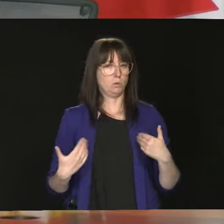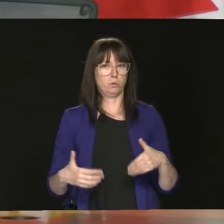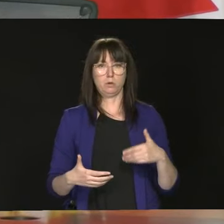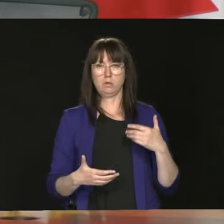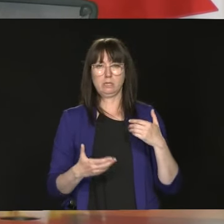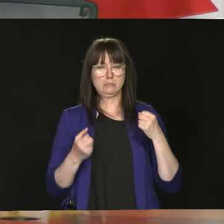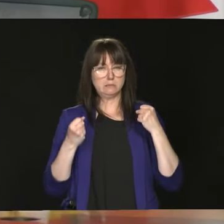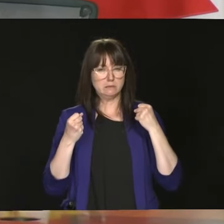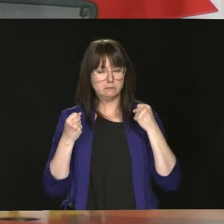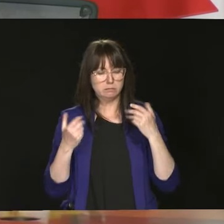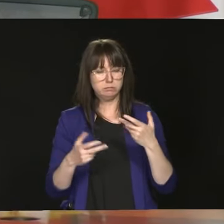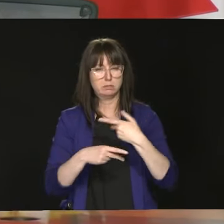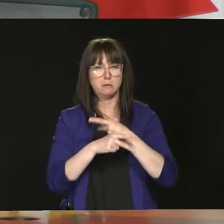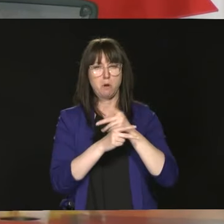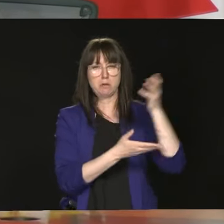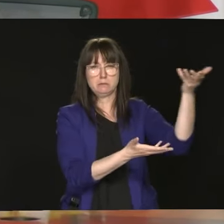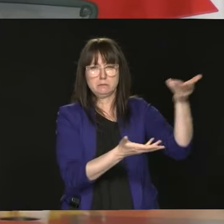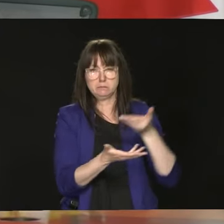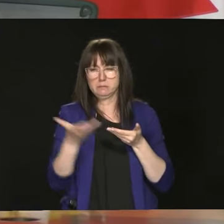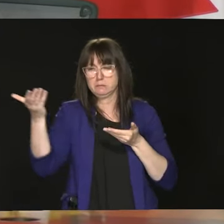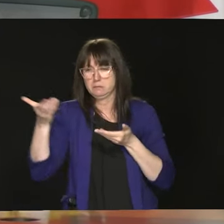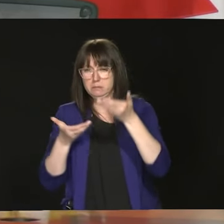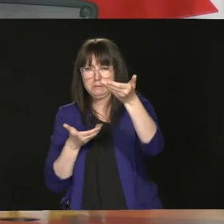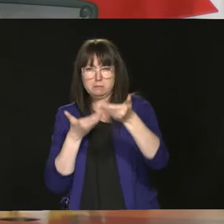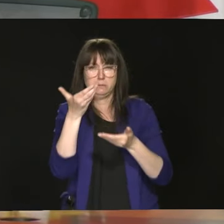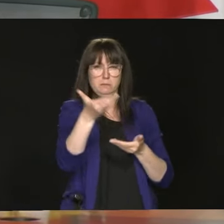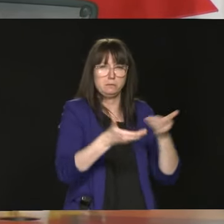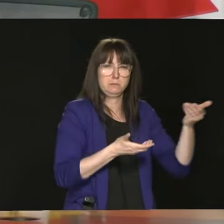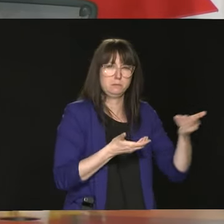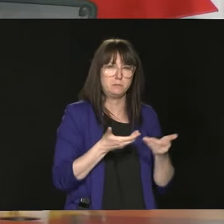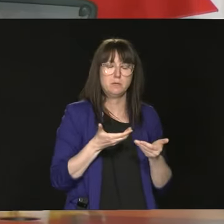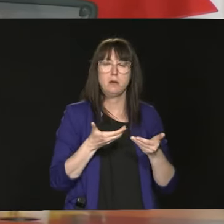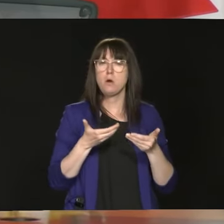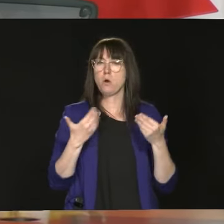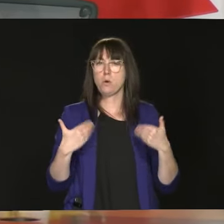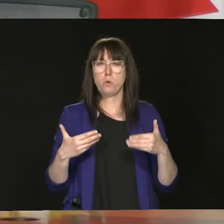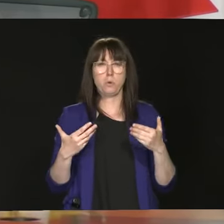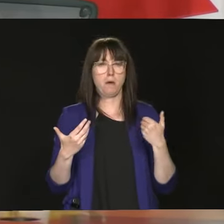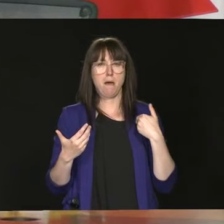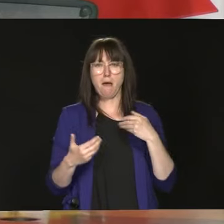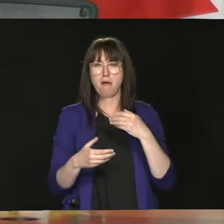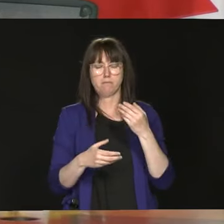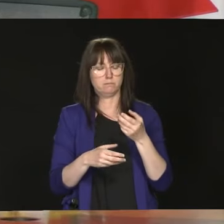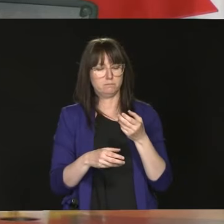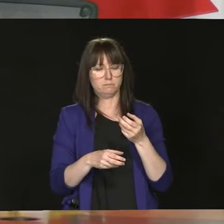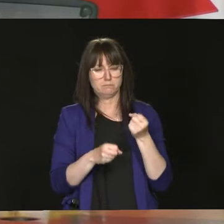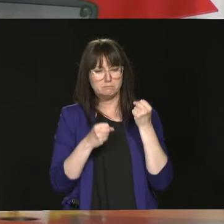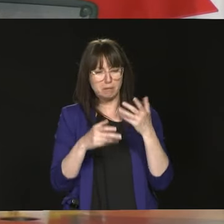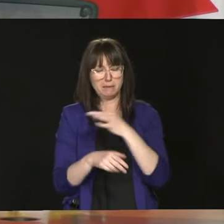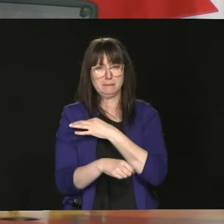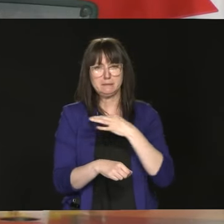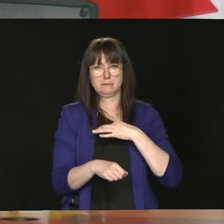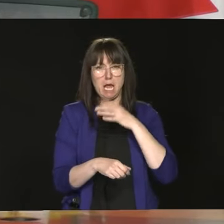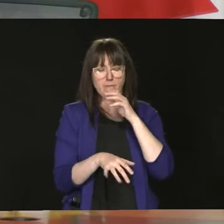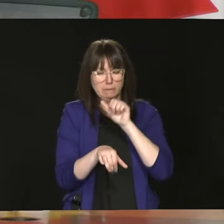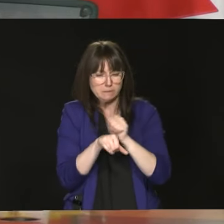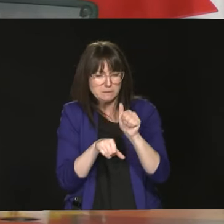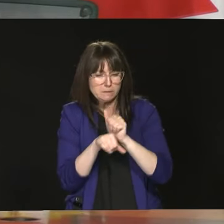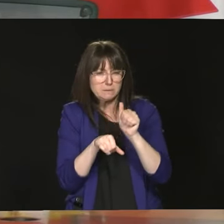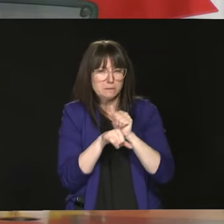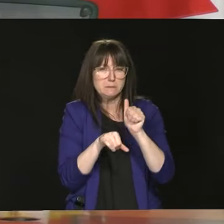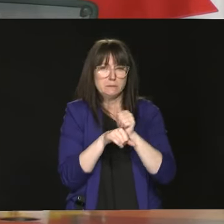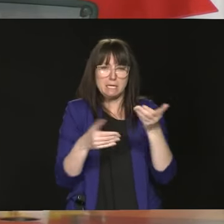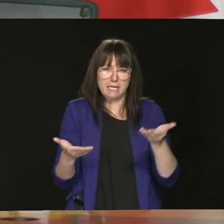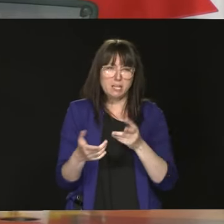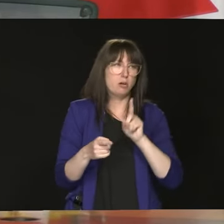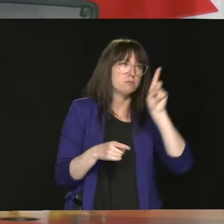Behind those numbers is an army of hard-working Canadians working here and overseas, doing all